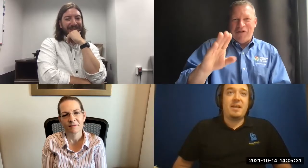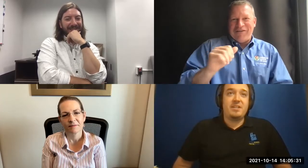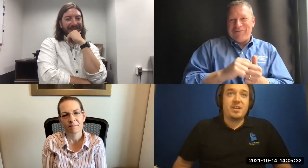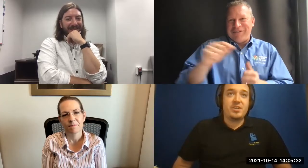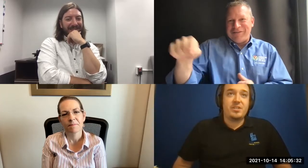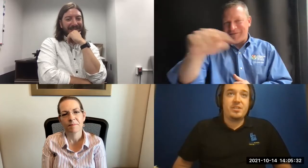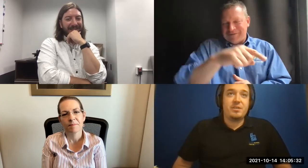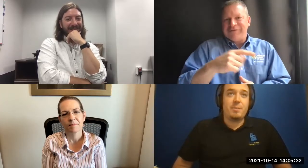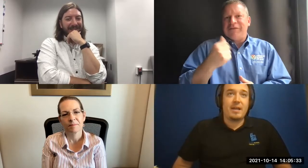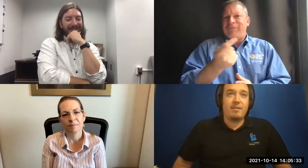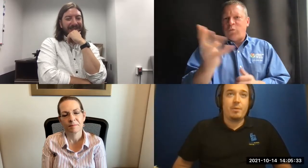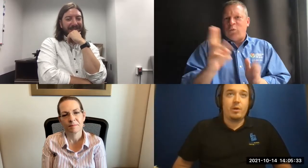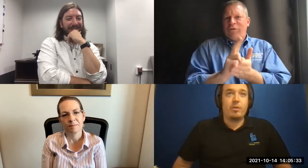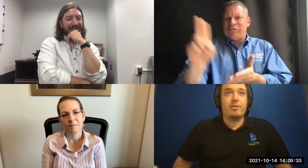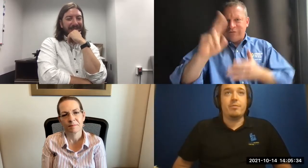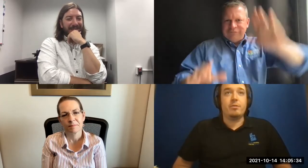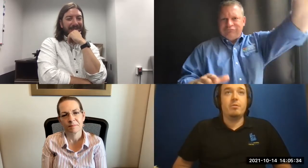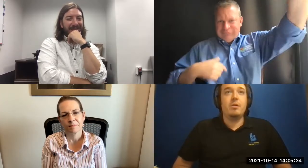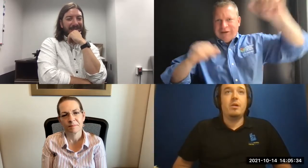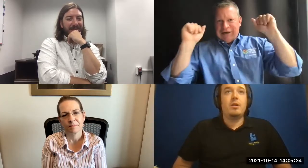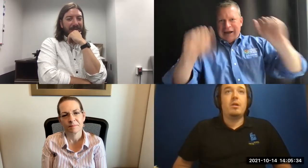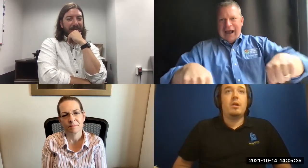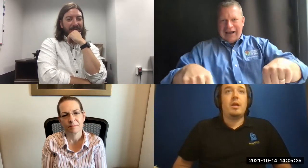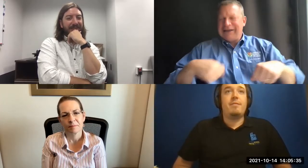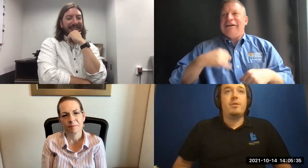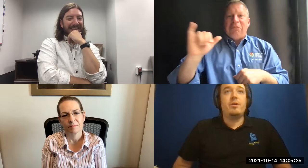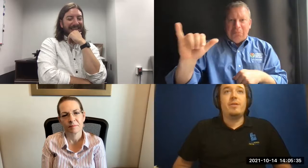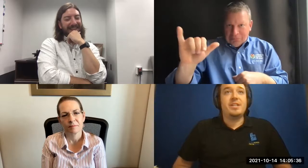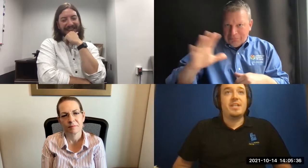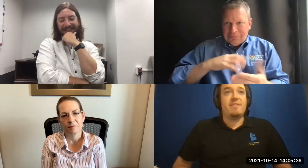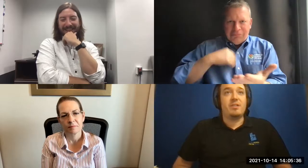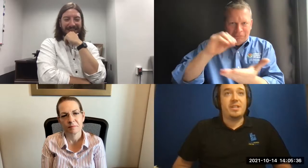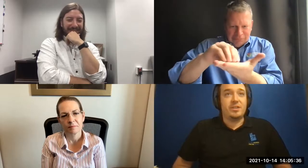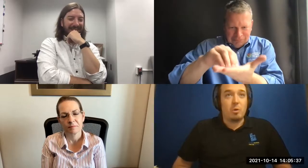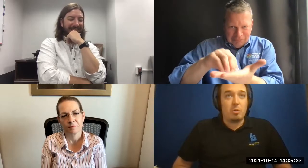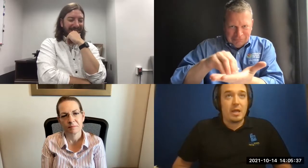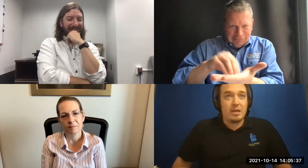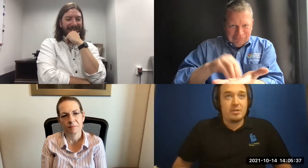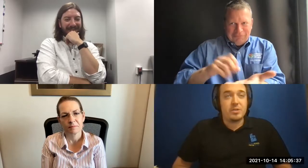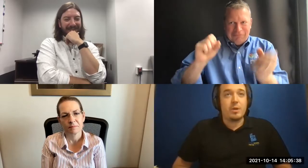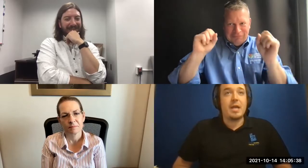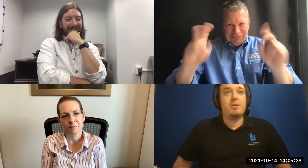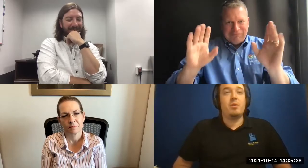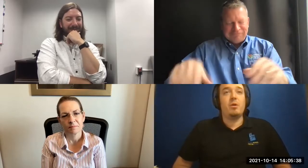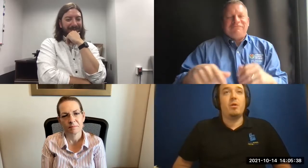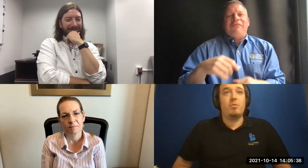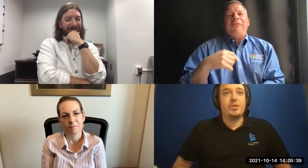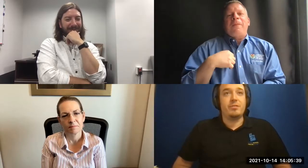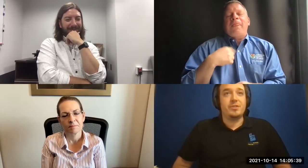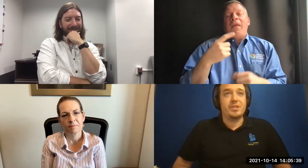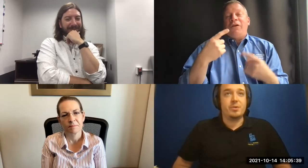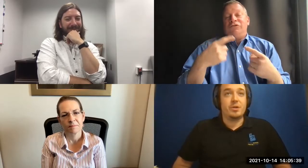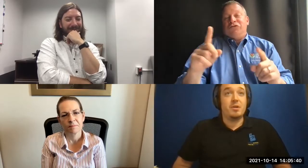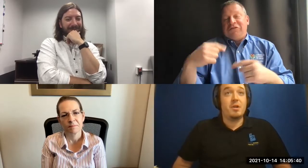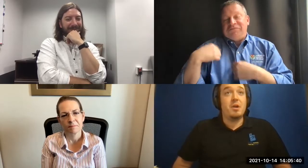I have had discussions back in February with a few of you, and a few universities had volunteered to hold that. So we kept note of